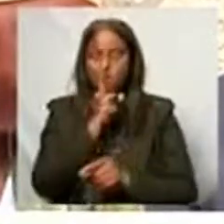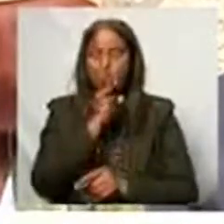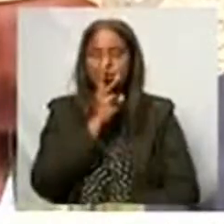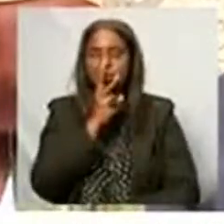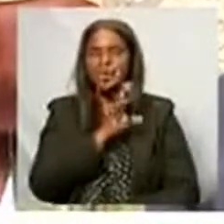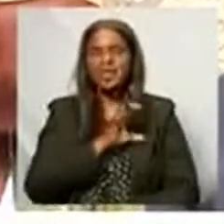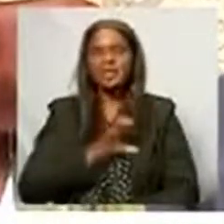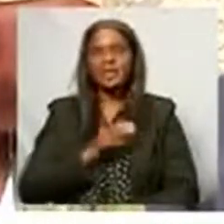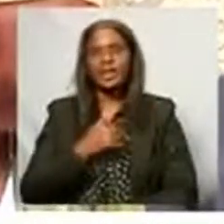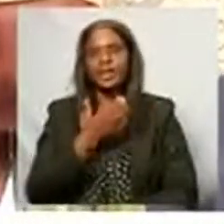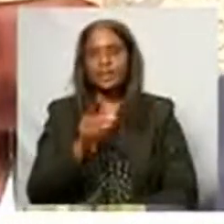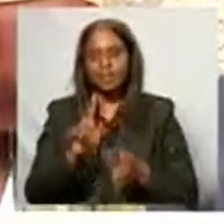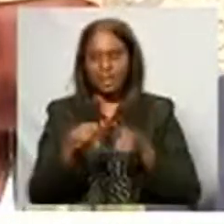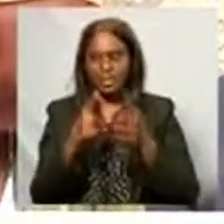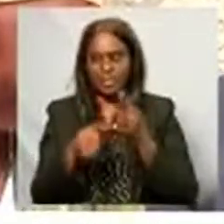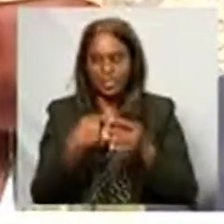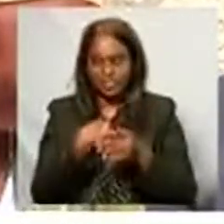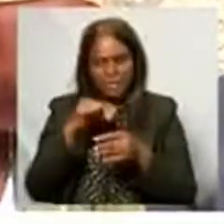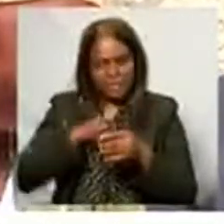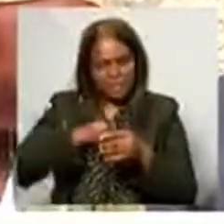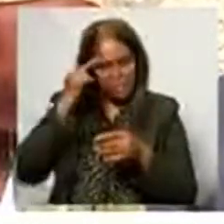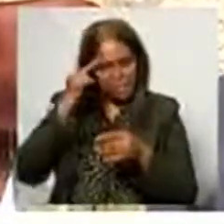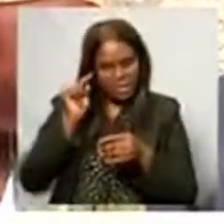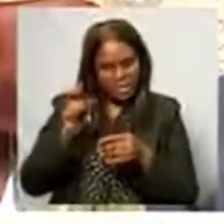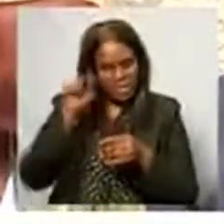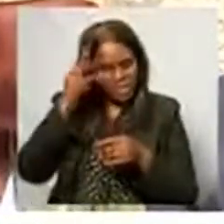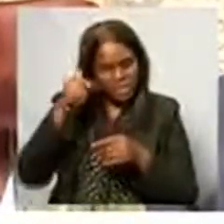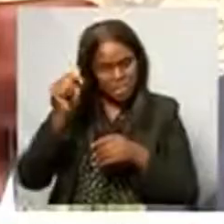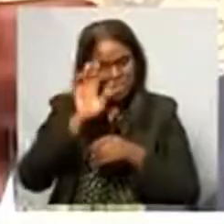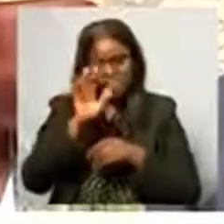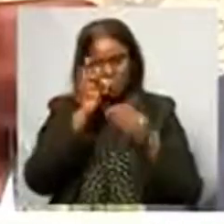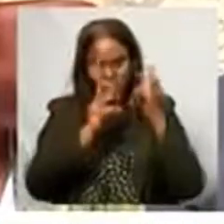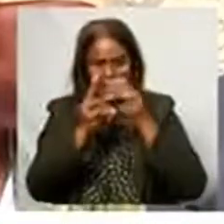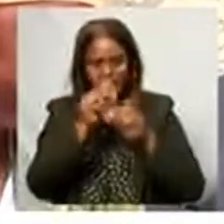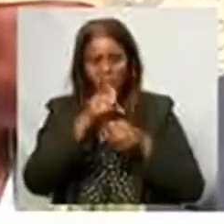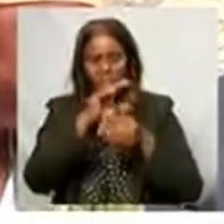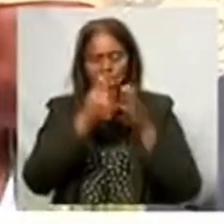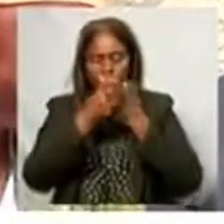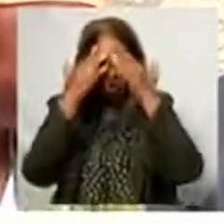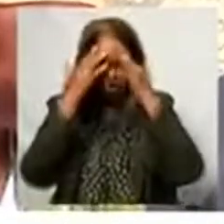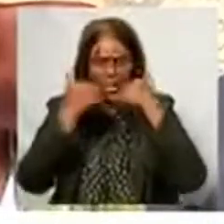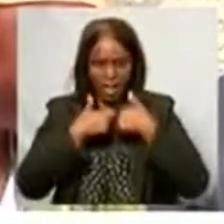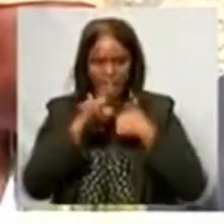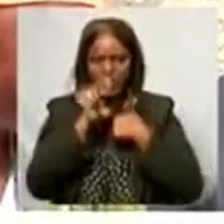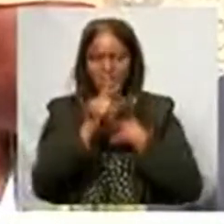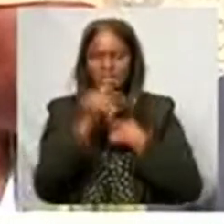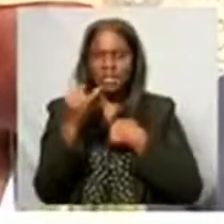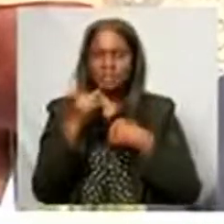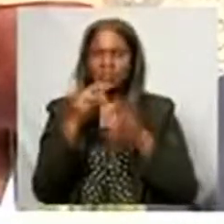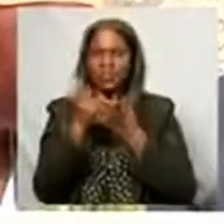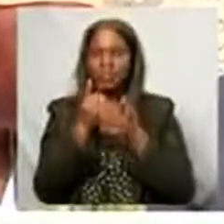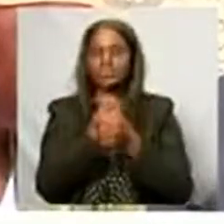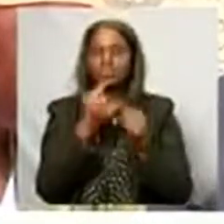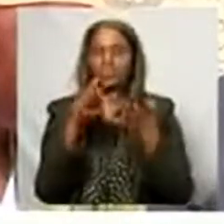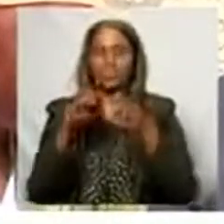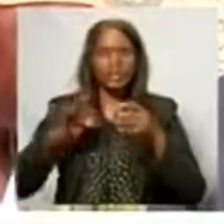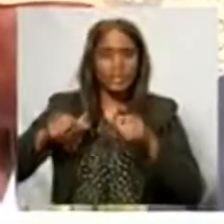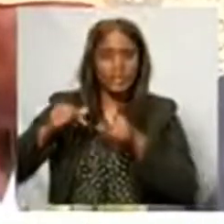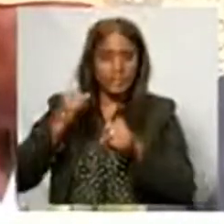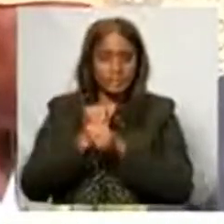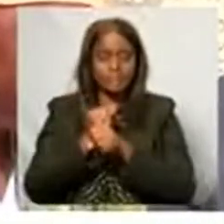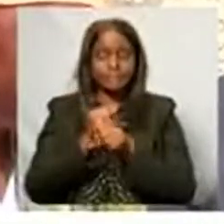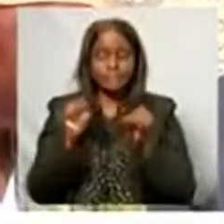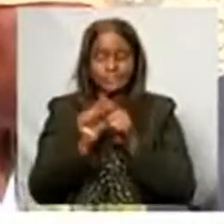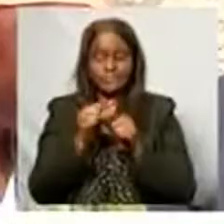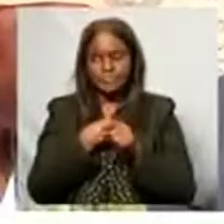companies. However, I think the ministers concerned are aware, and this issue was flagged last year. And